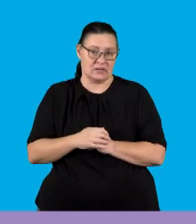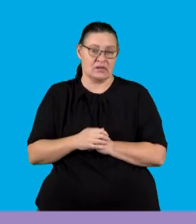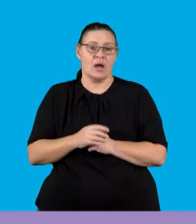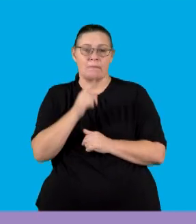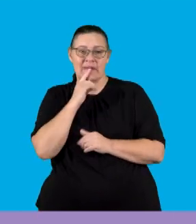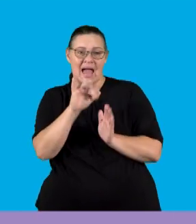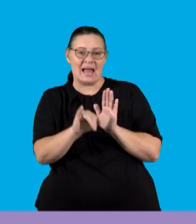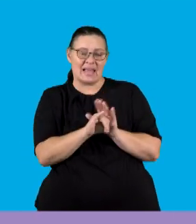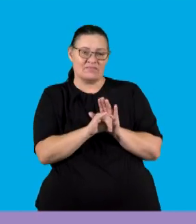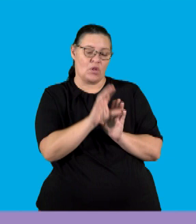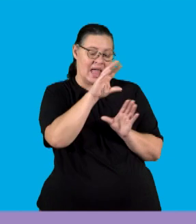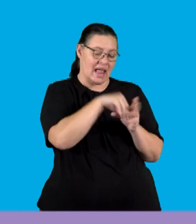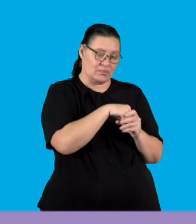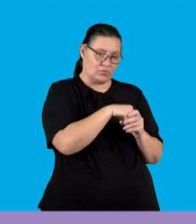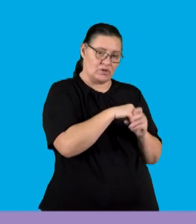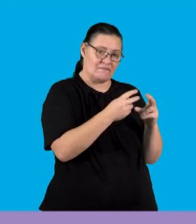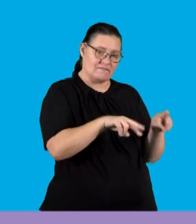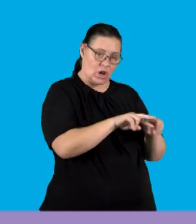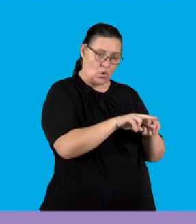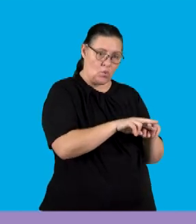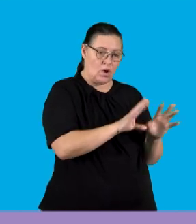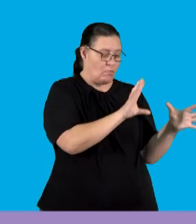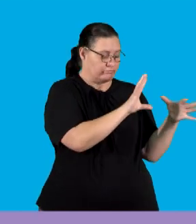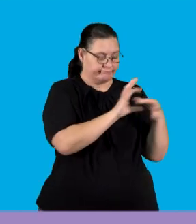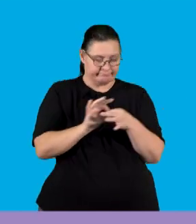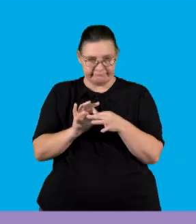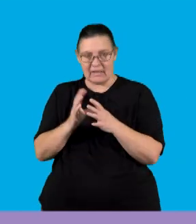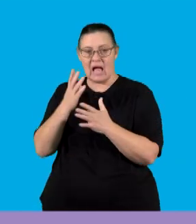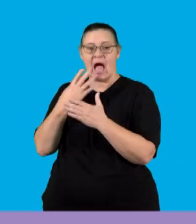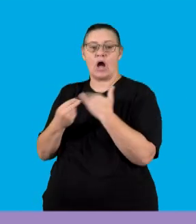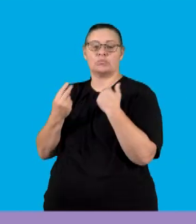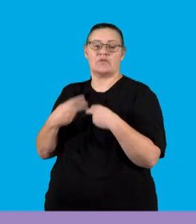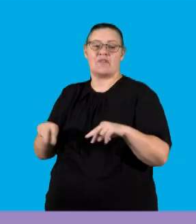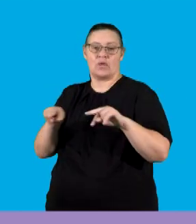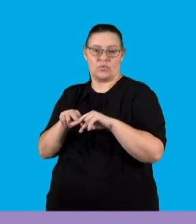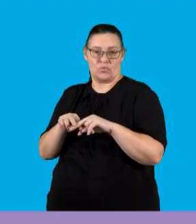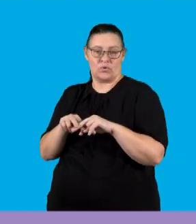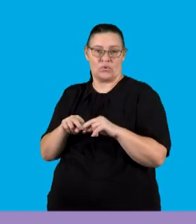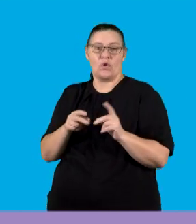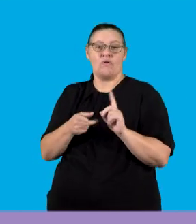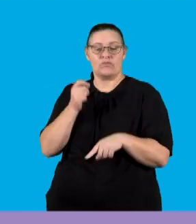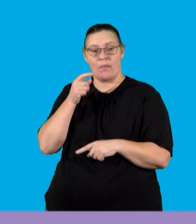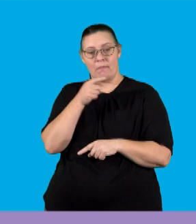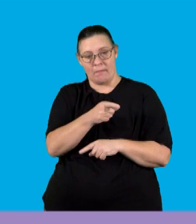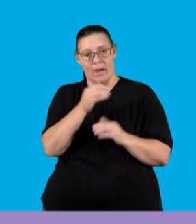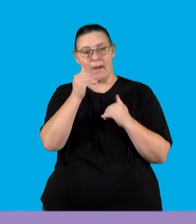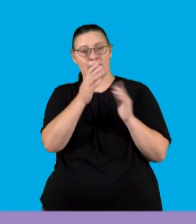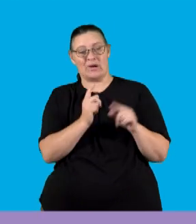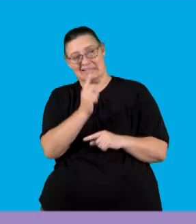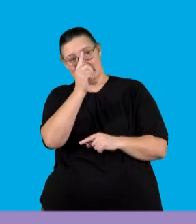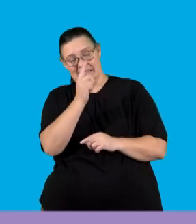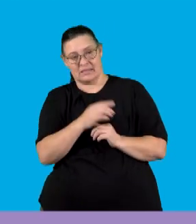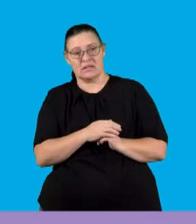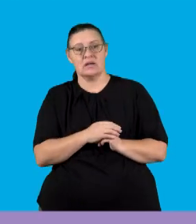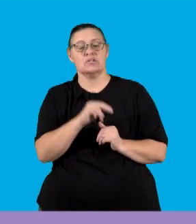now identify each input value along with its corresponding output value from the